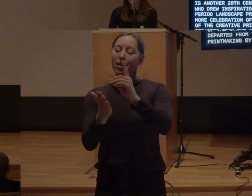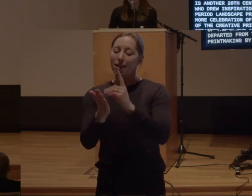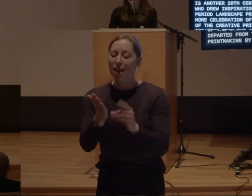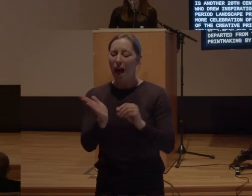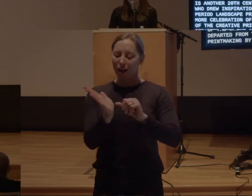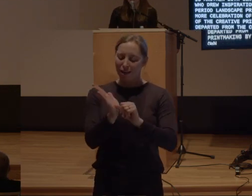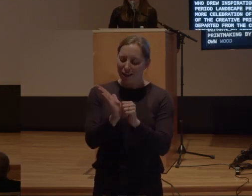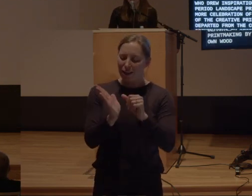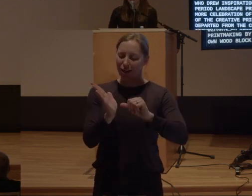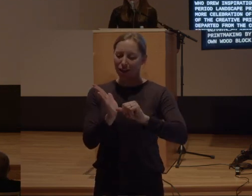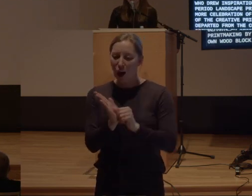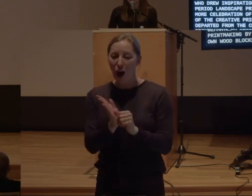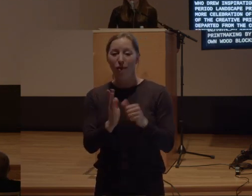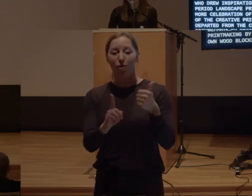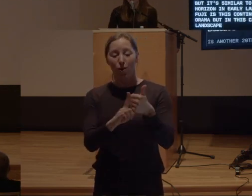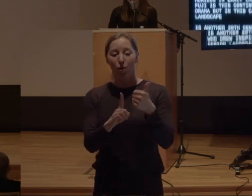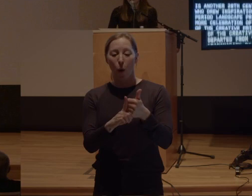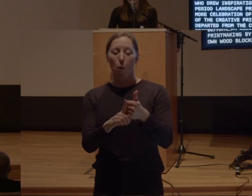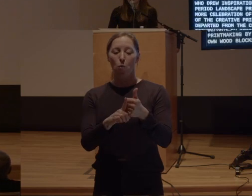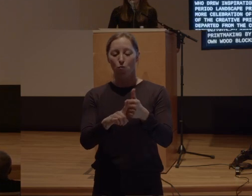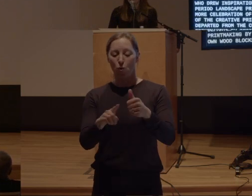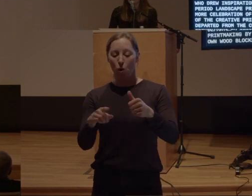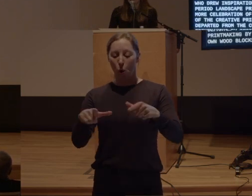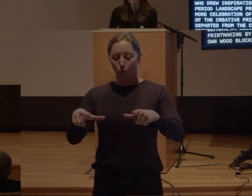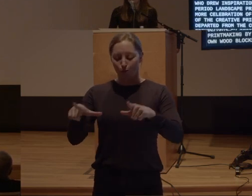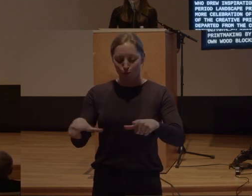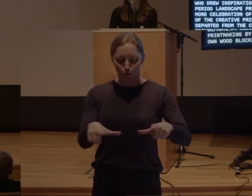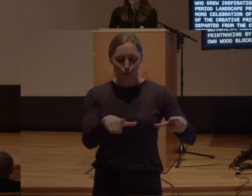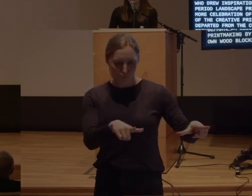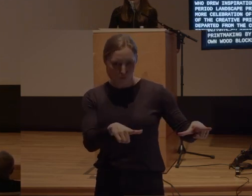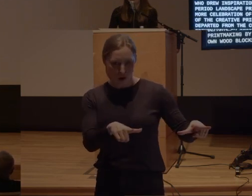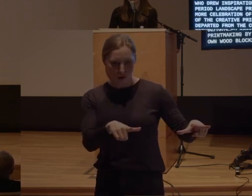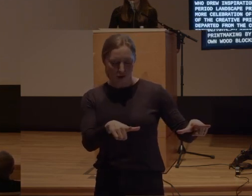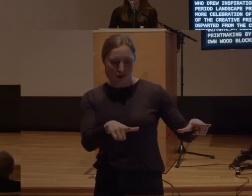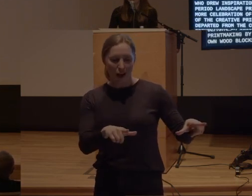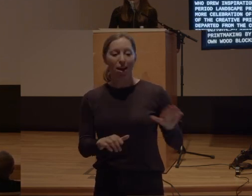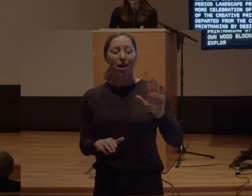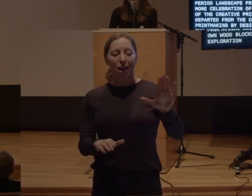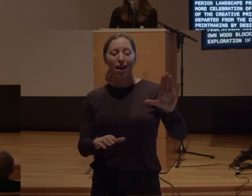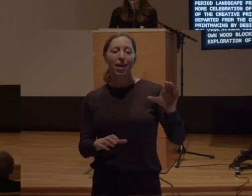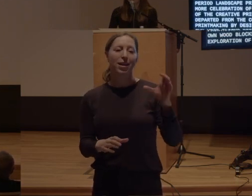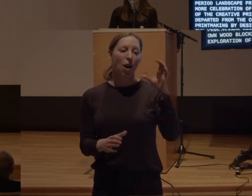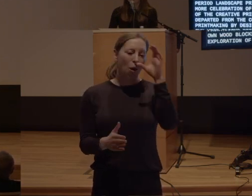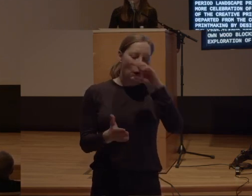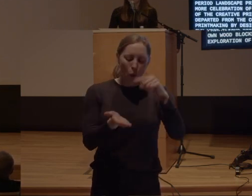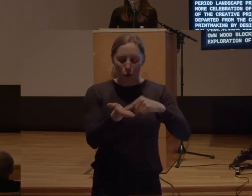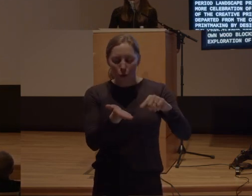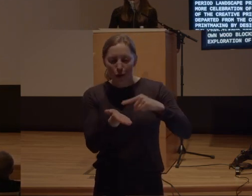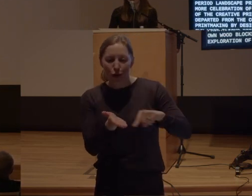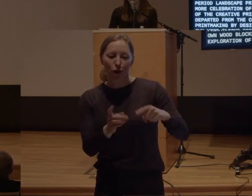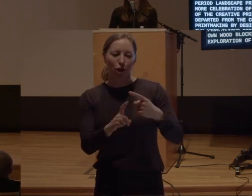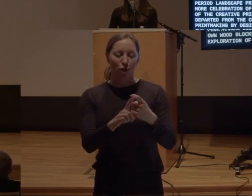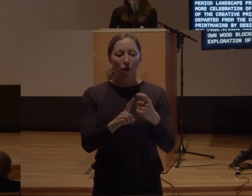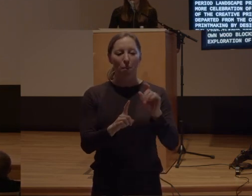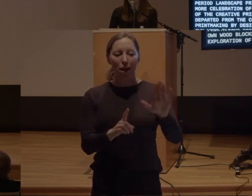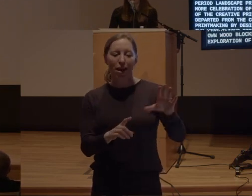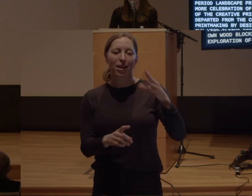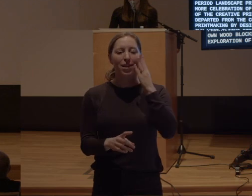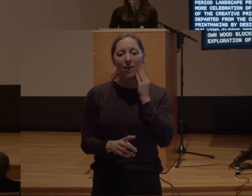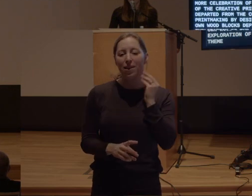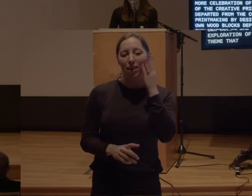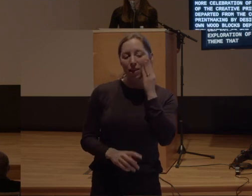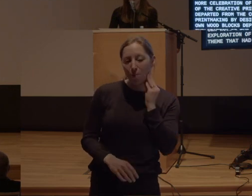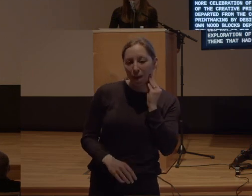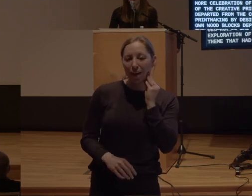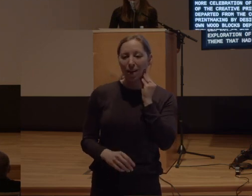own woodblocks. The prints shown here are from his own exploration of the 53 stations of the Tokaido theme that had